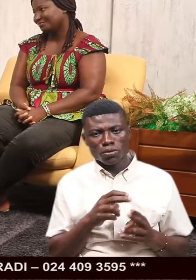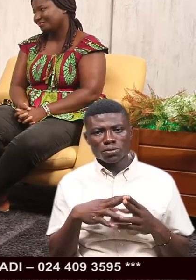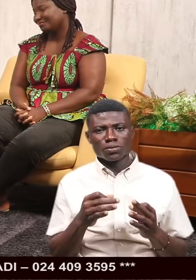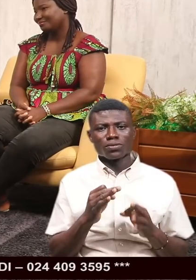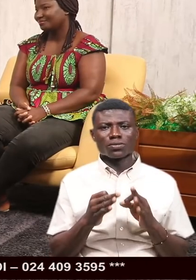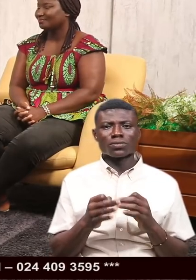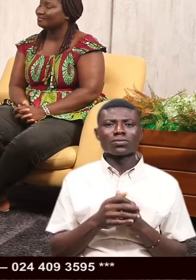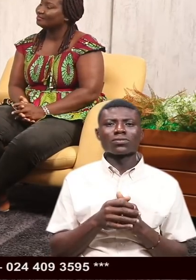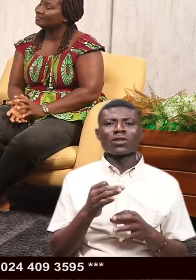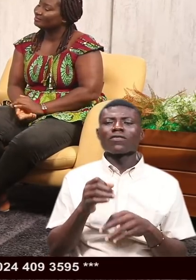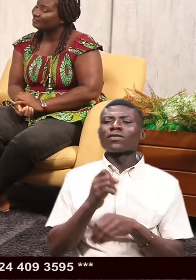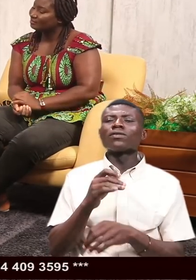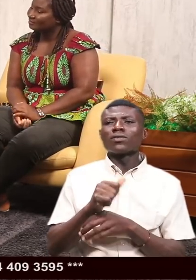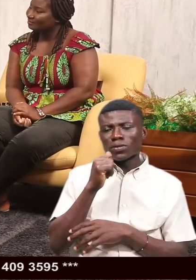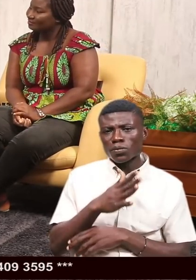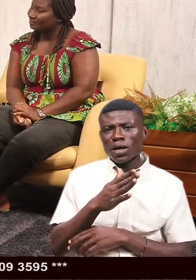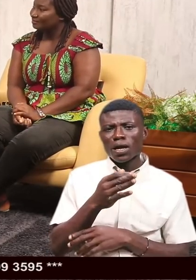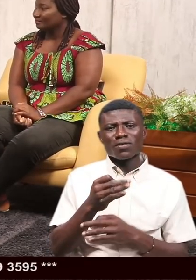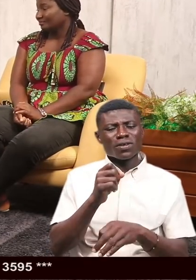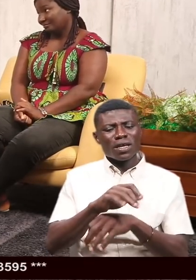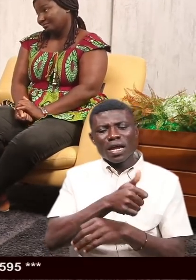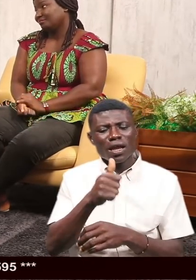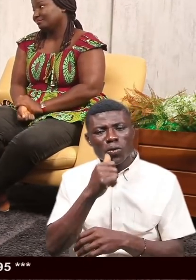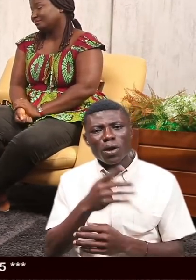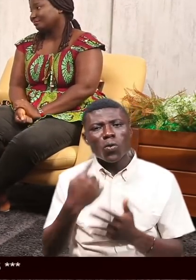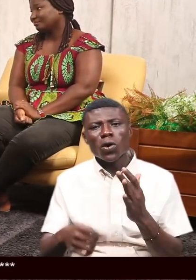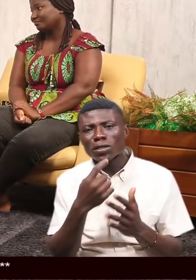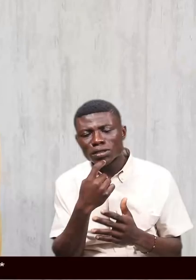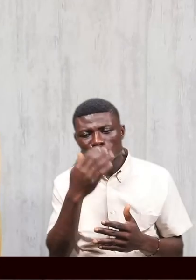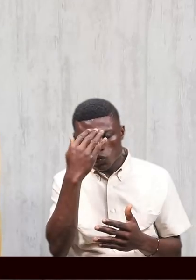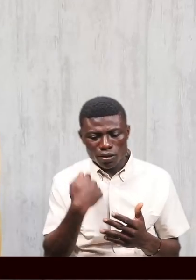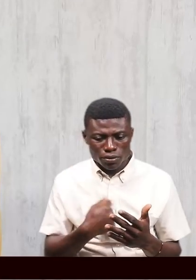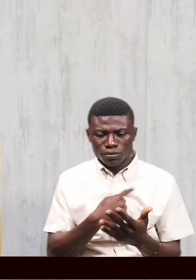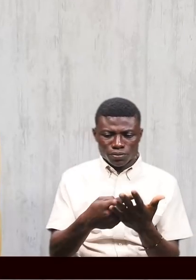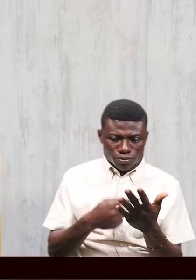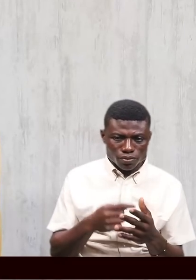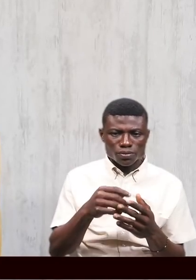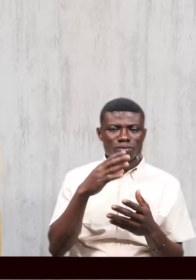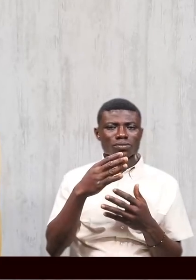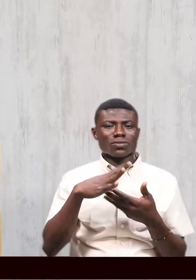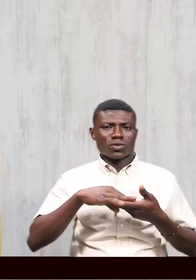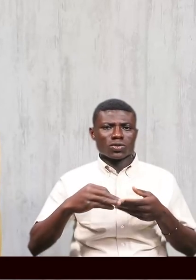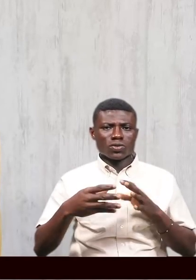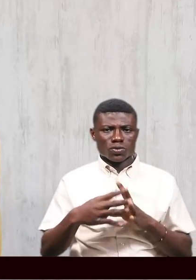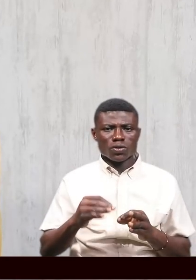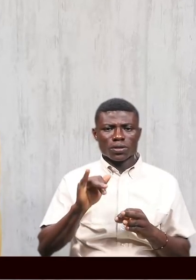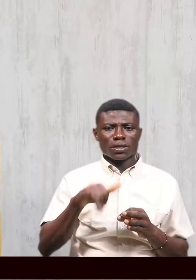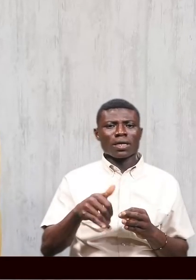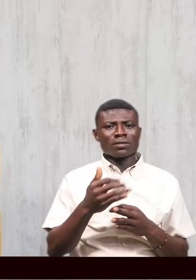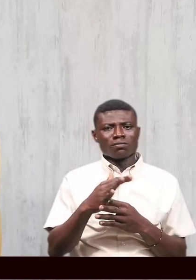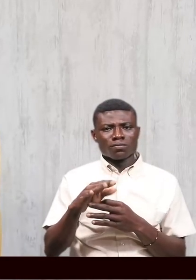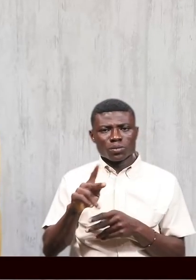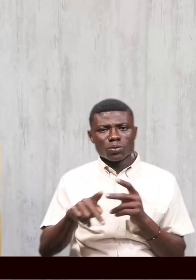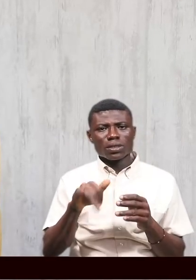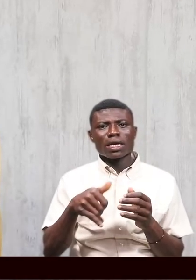So wo tu obae before because you didn't come more. We share our story. Any part show moon crying, I'm